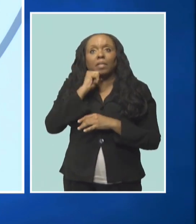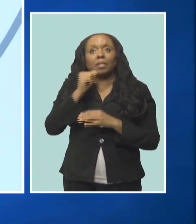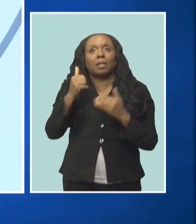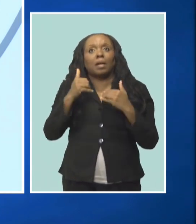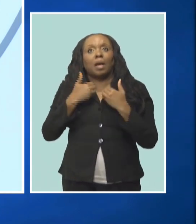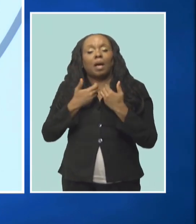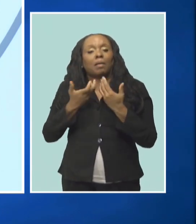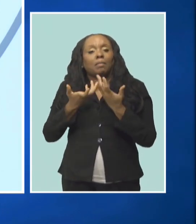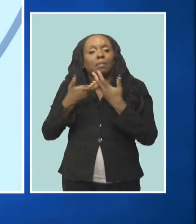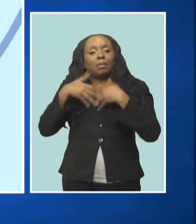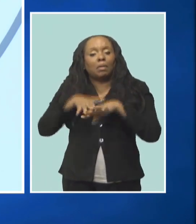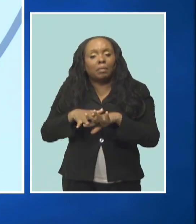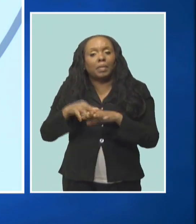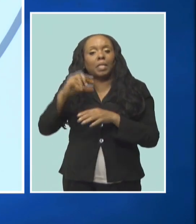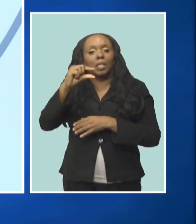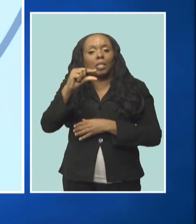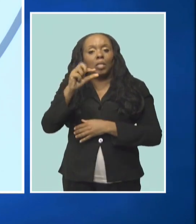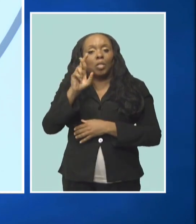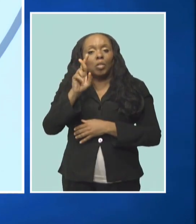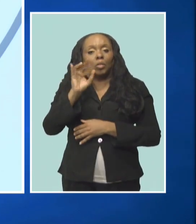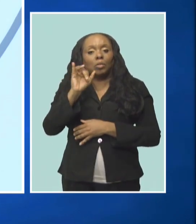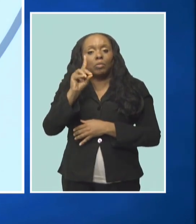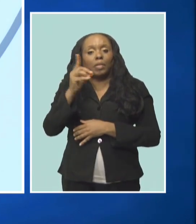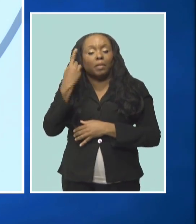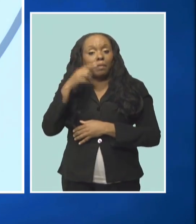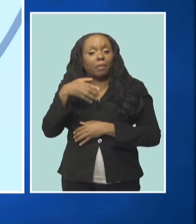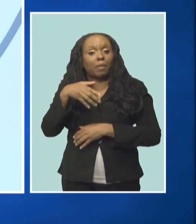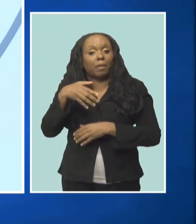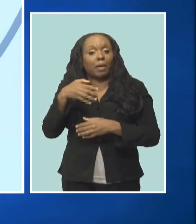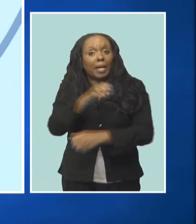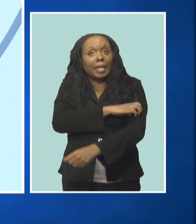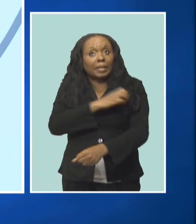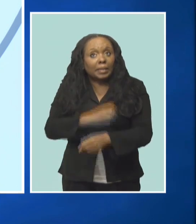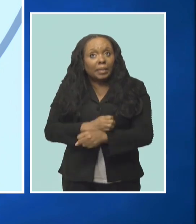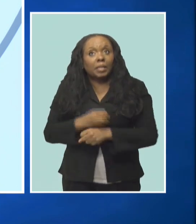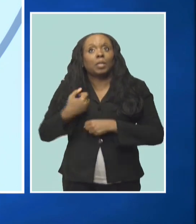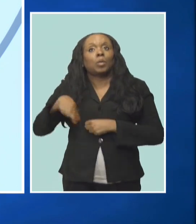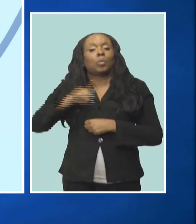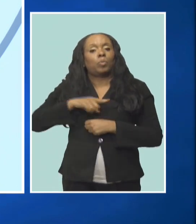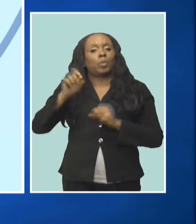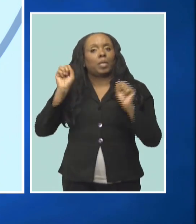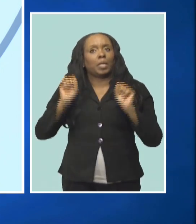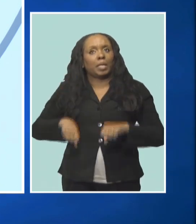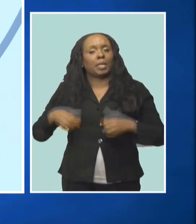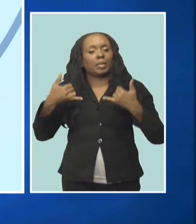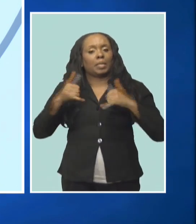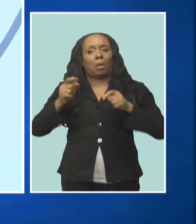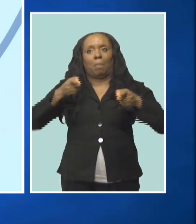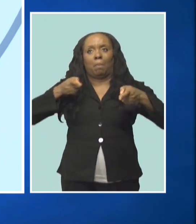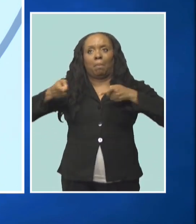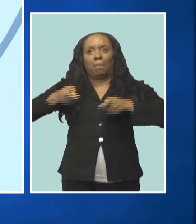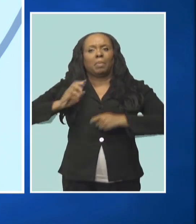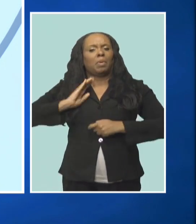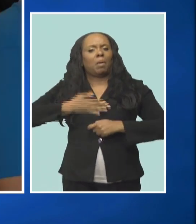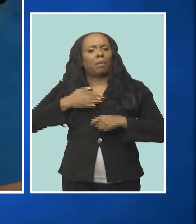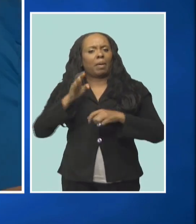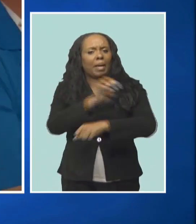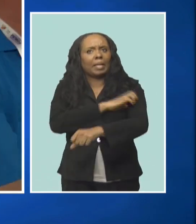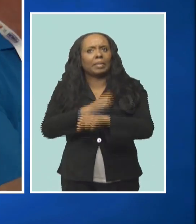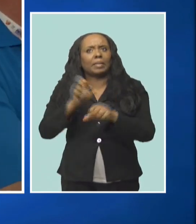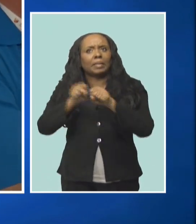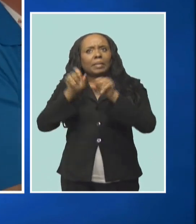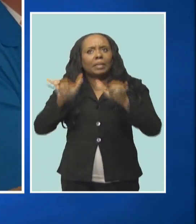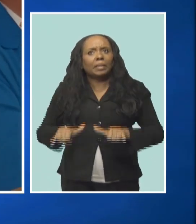grids yet, we have integrated procurement, integrated management of our energy system planning, and